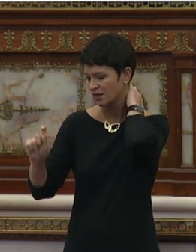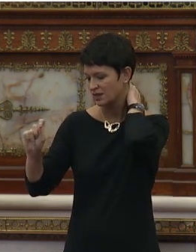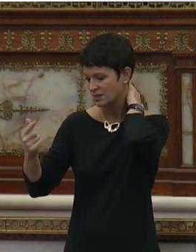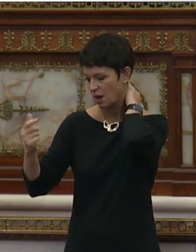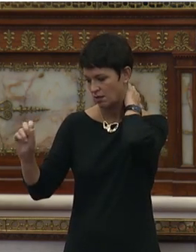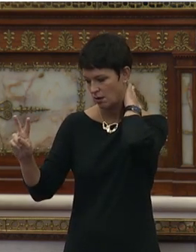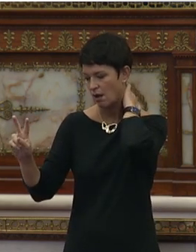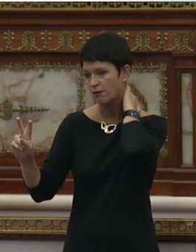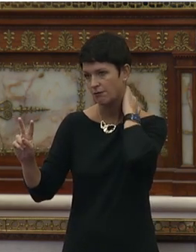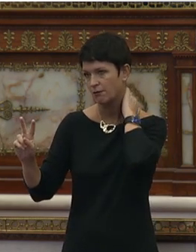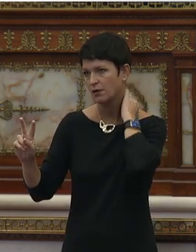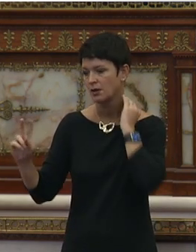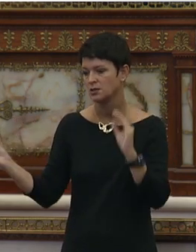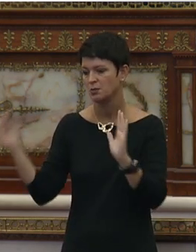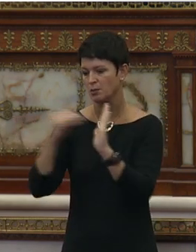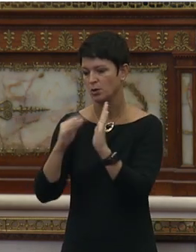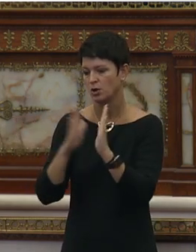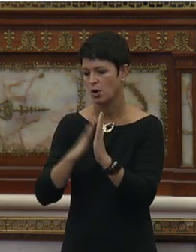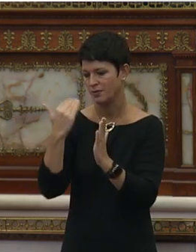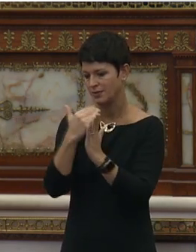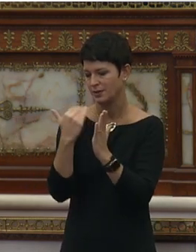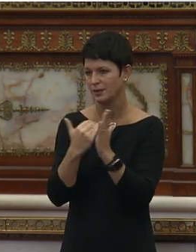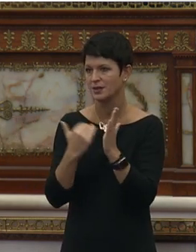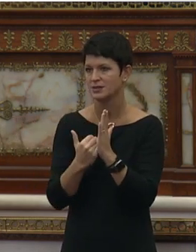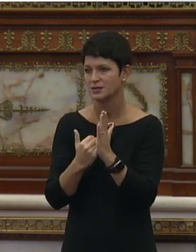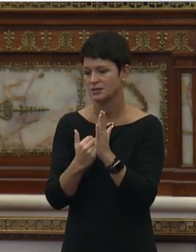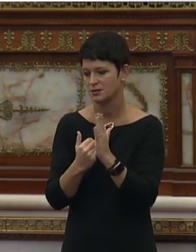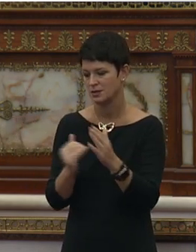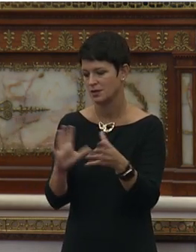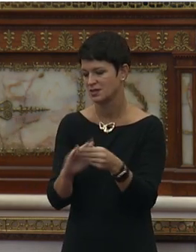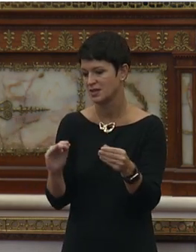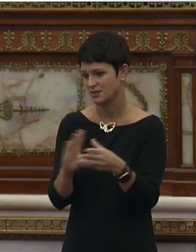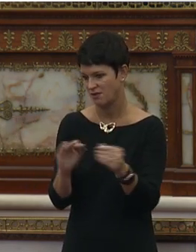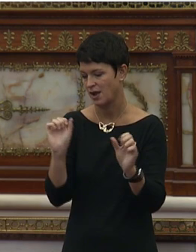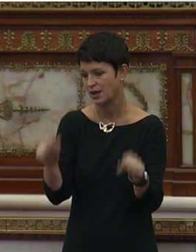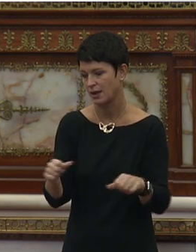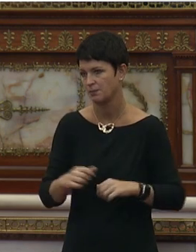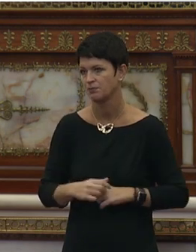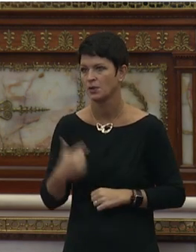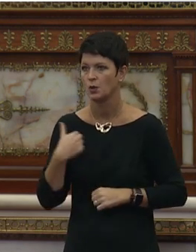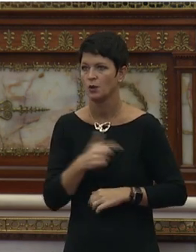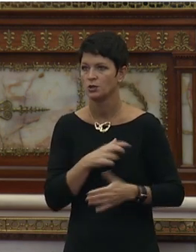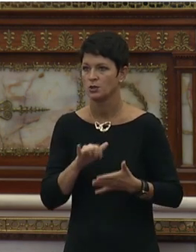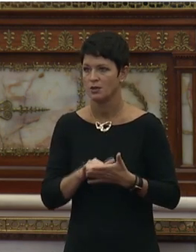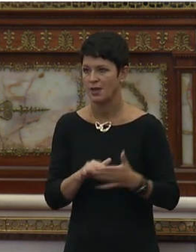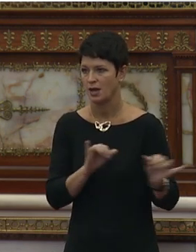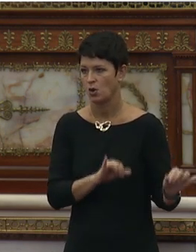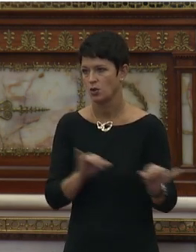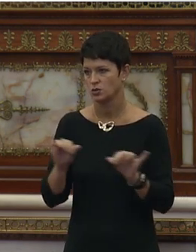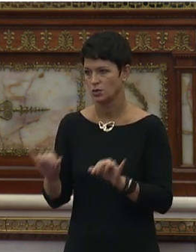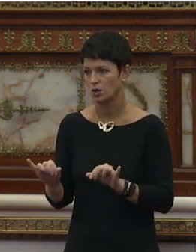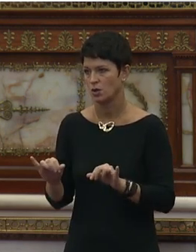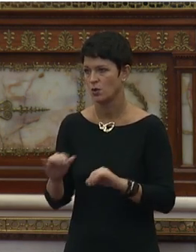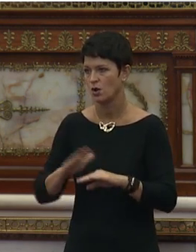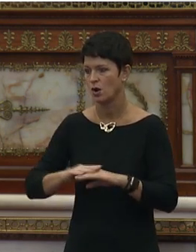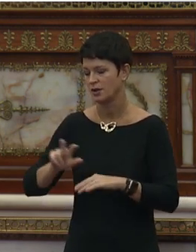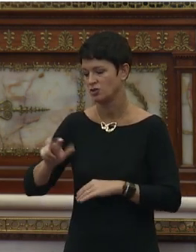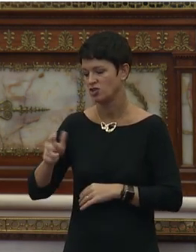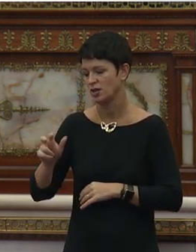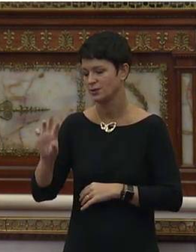samantha.williams@phila.gov to be placed on that testimony list. We will be doing that also on